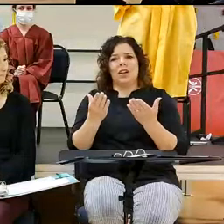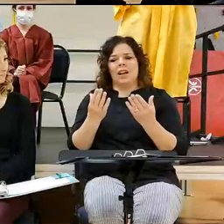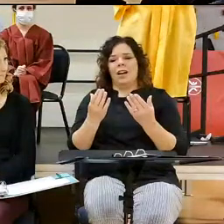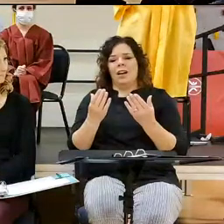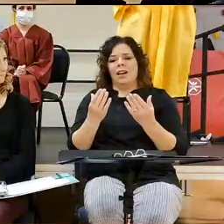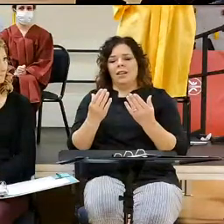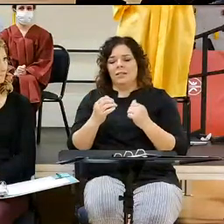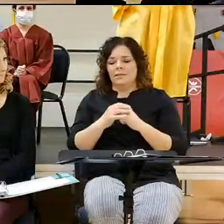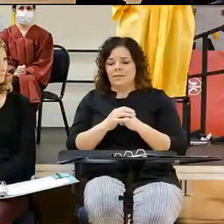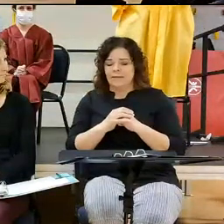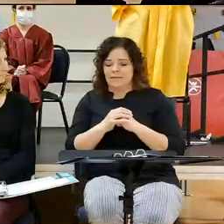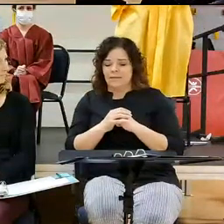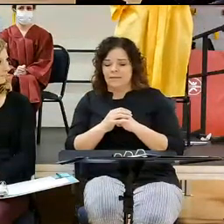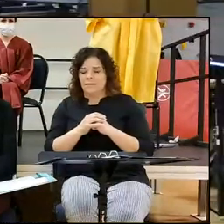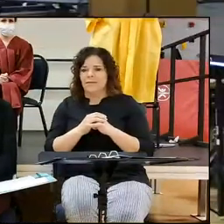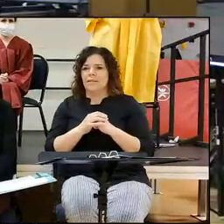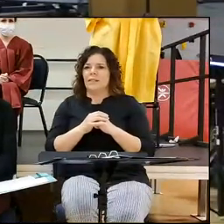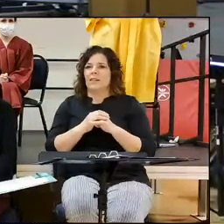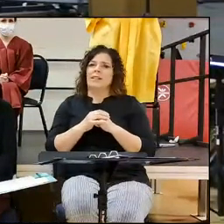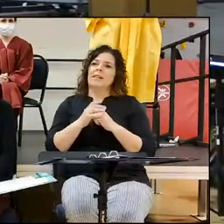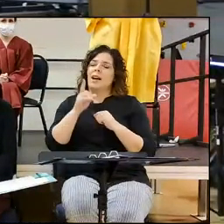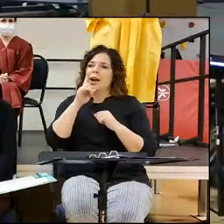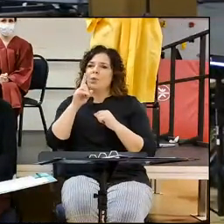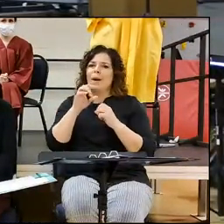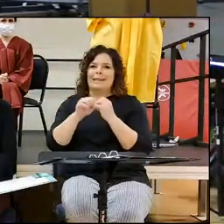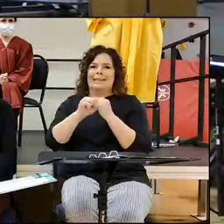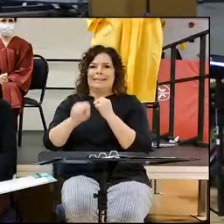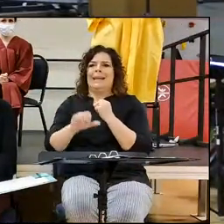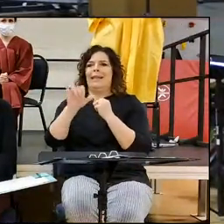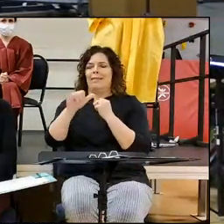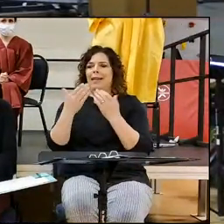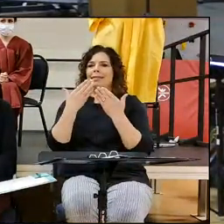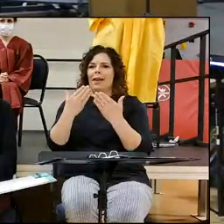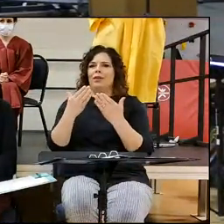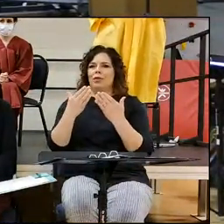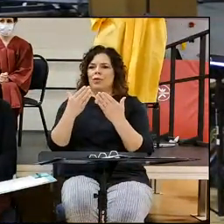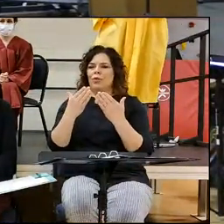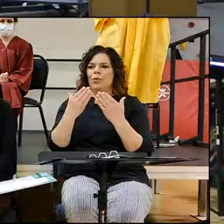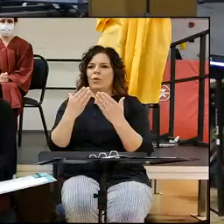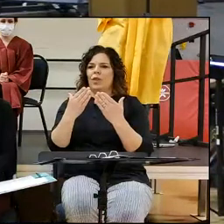of the greatest honors of my childhood, so I just want to extend